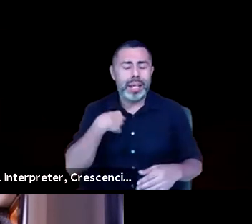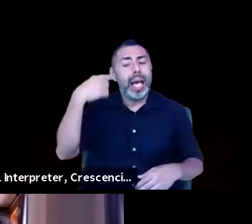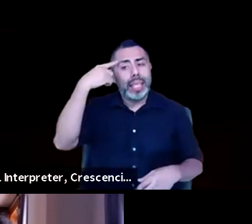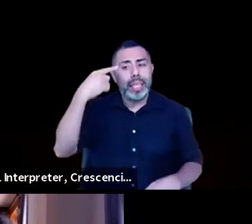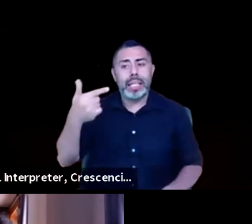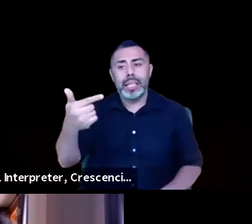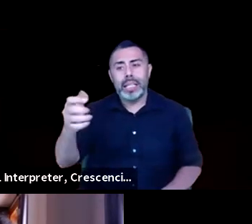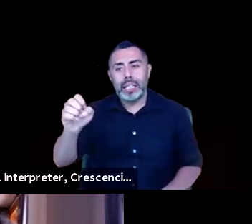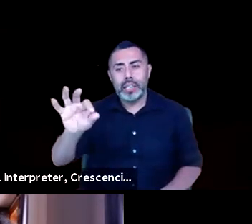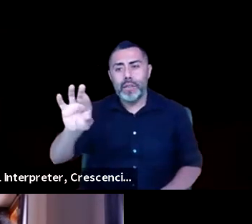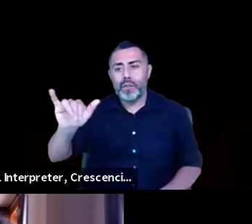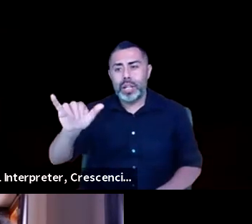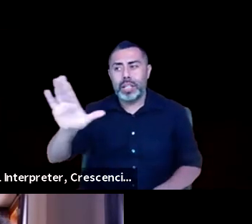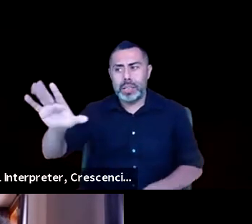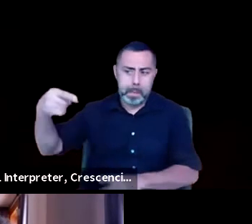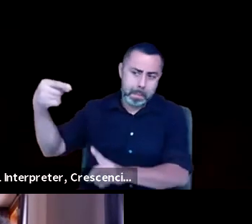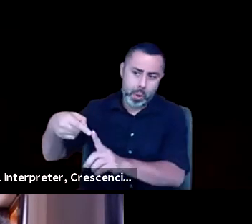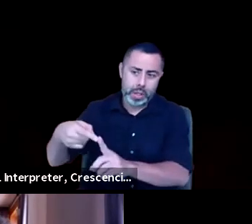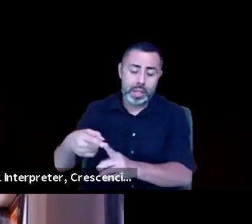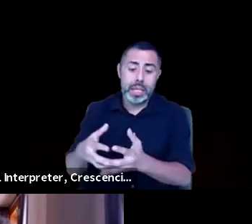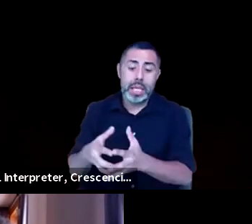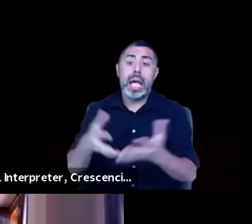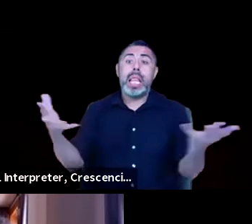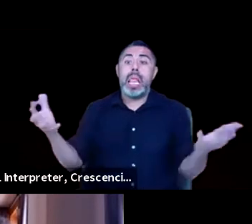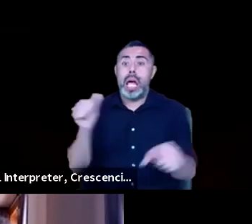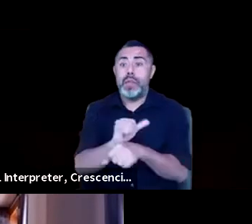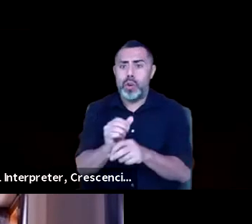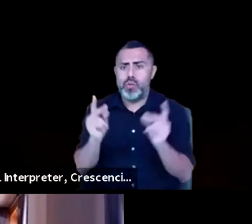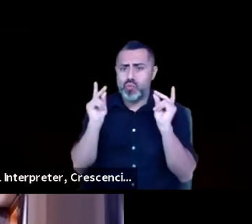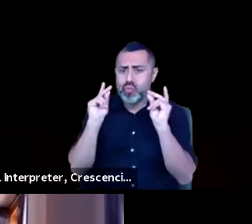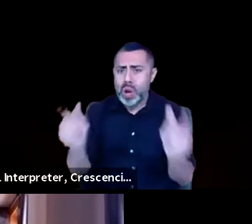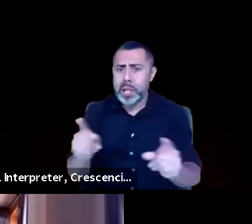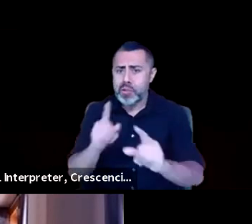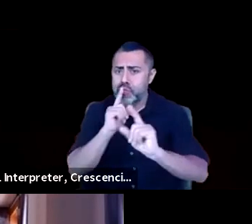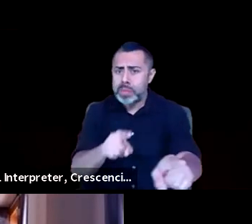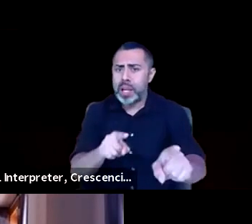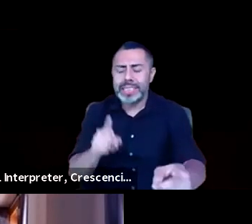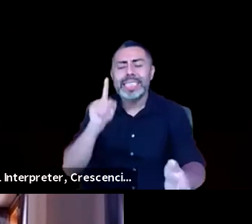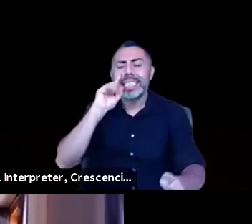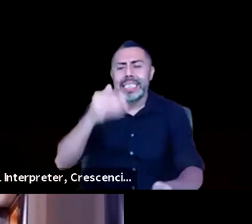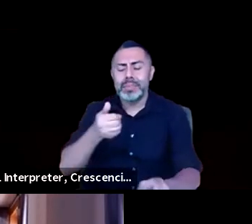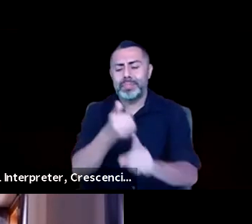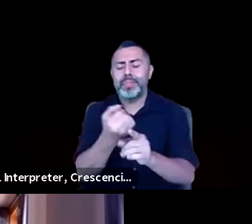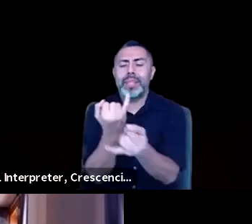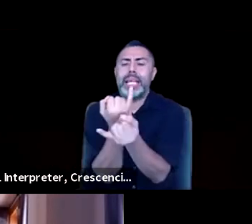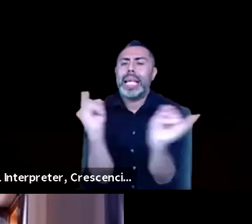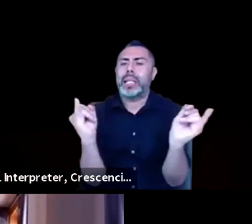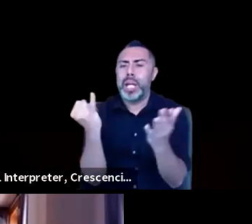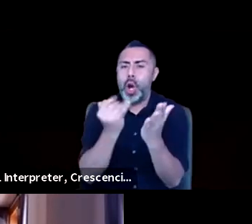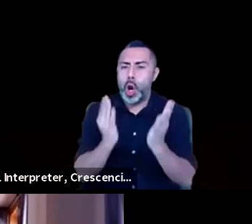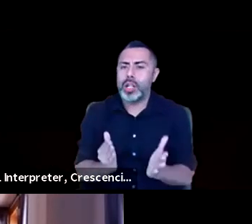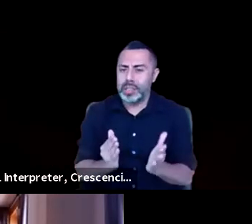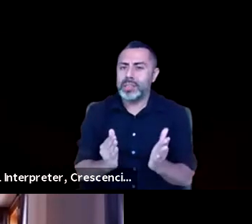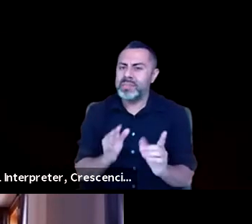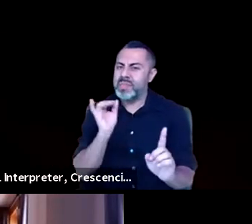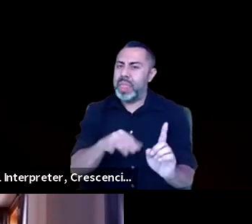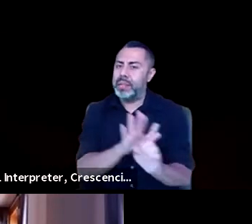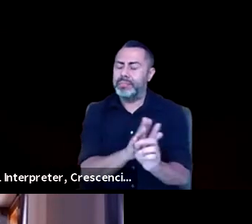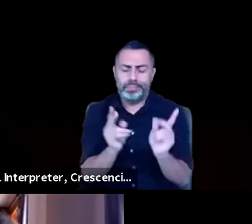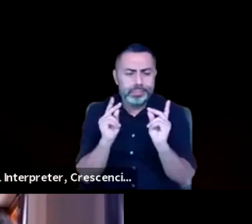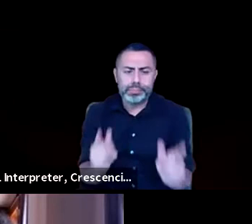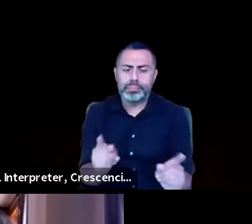seen that has been the most rapid, the most responsive has been from independent artists. But I am also curious